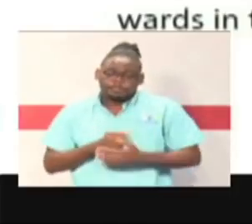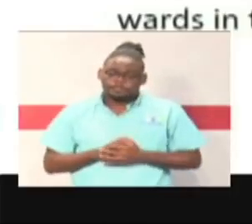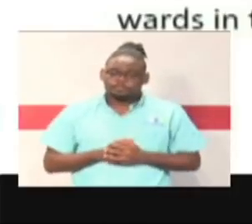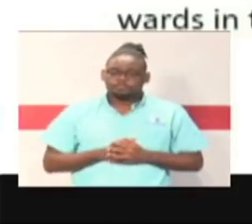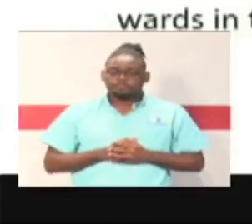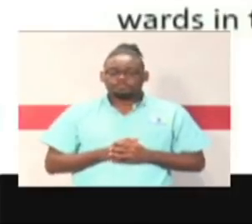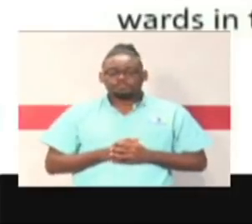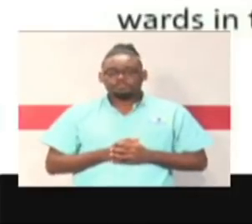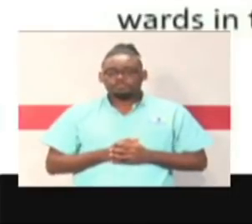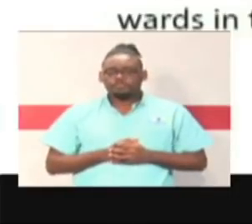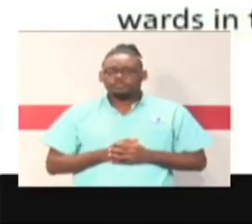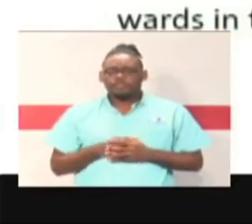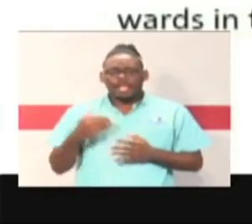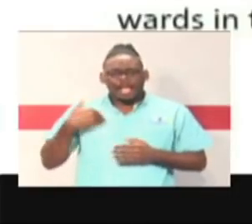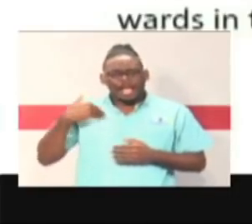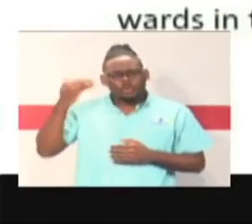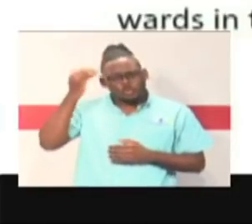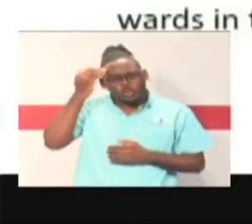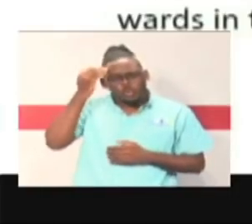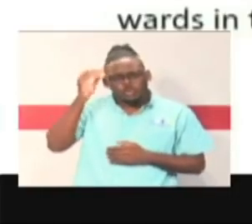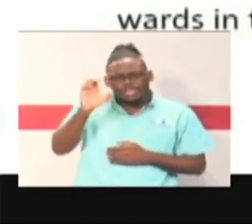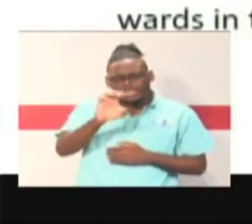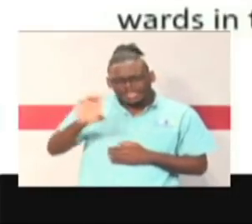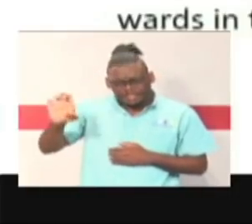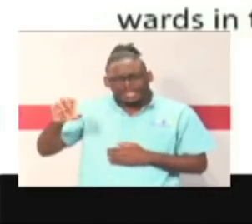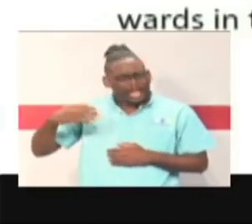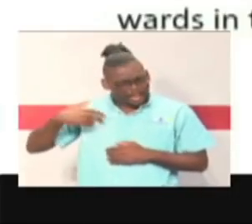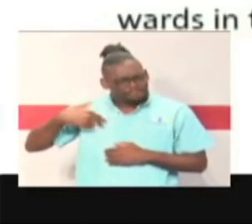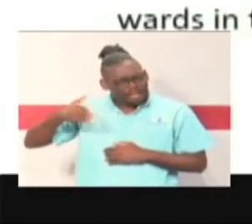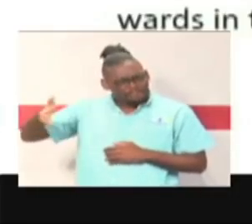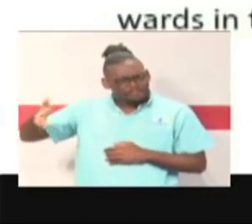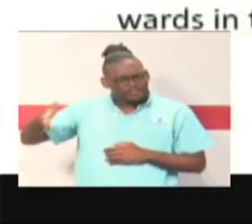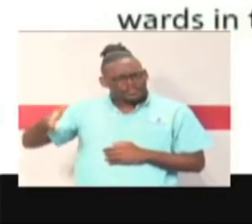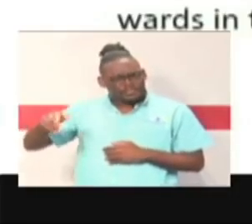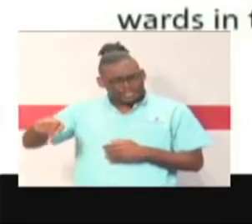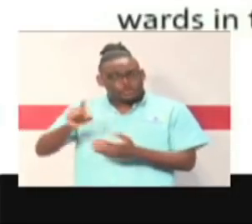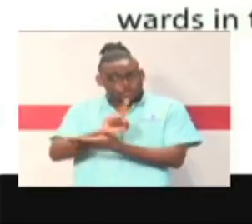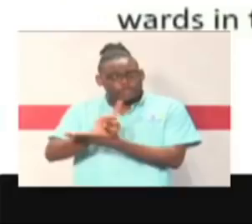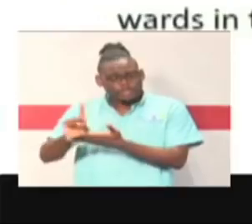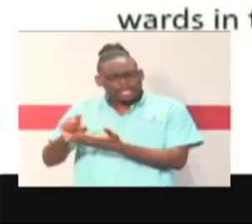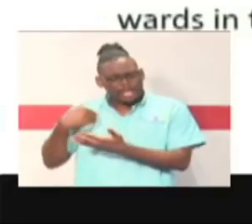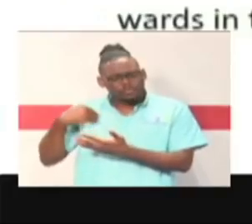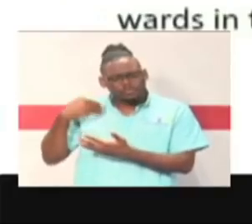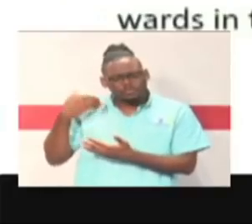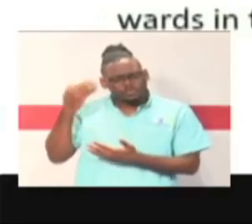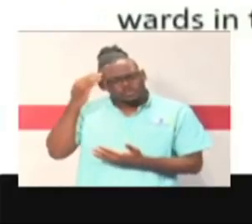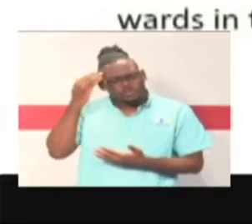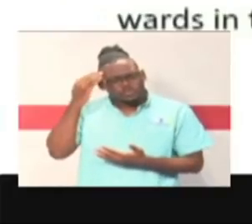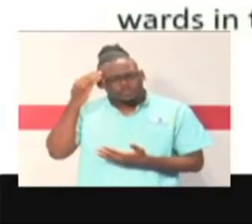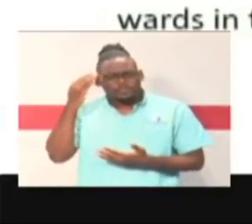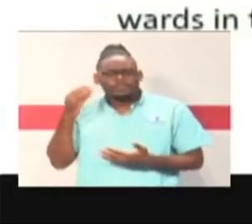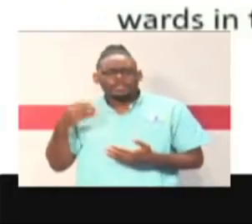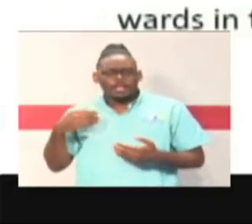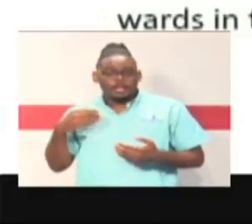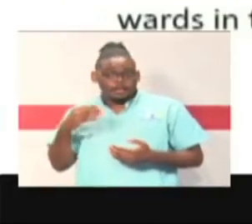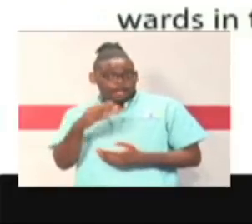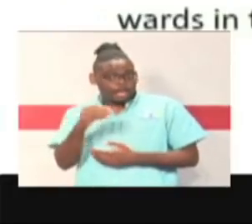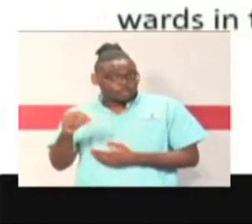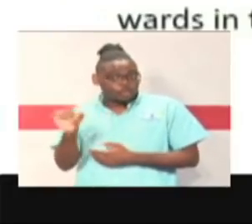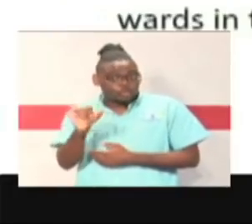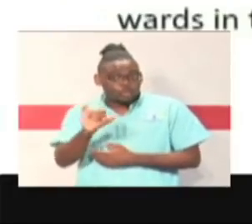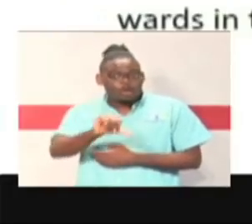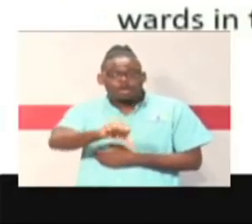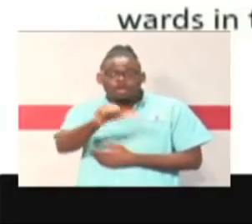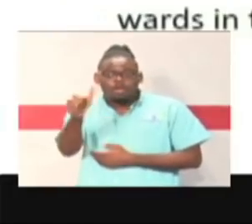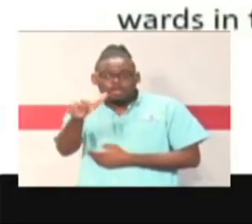Eastern Region Health Authority would have started this week. We are also targeting the postnatal wards in some of the RHAs, and this